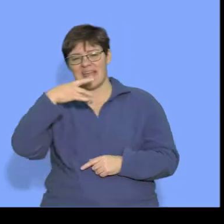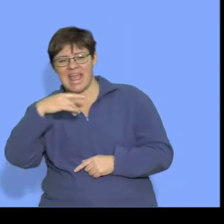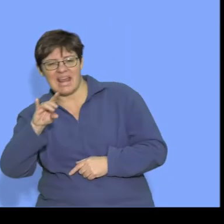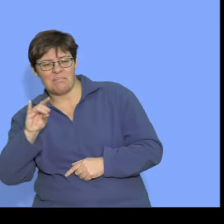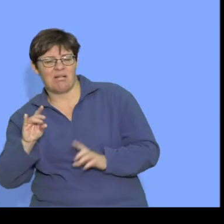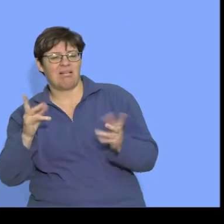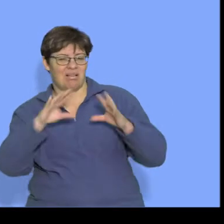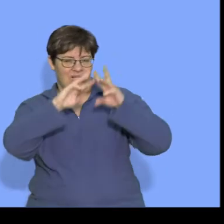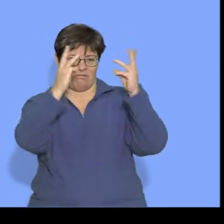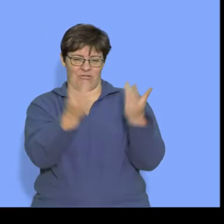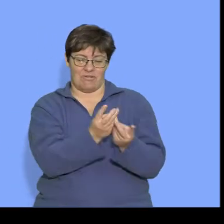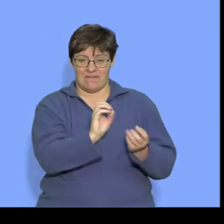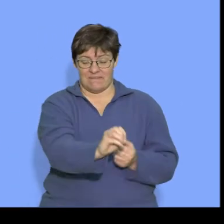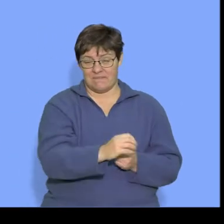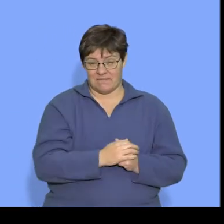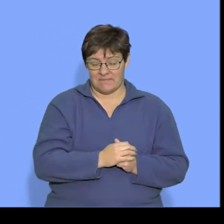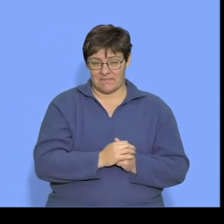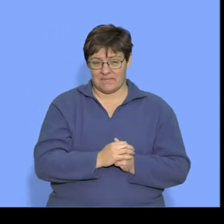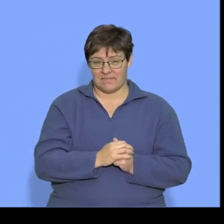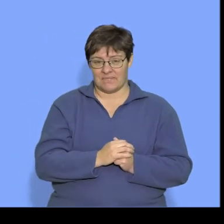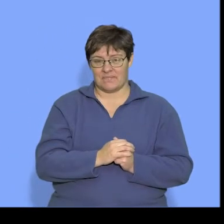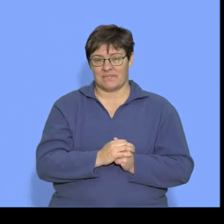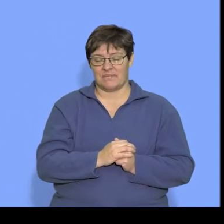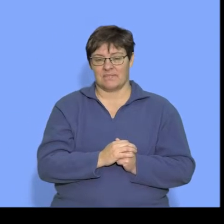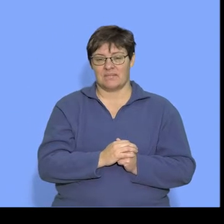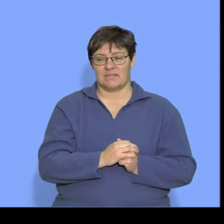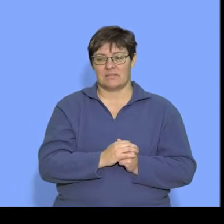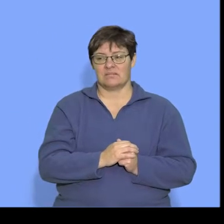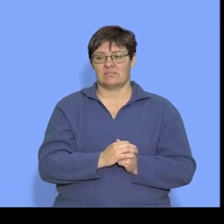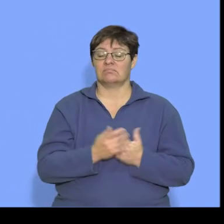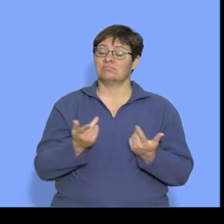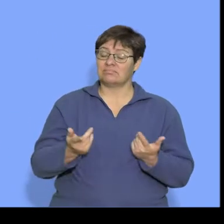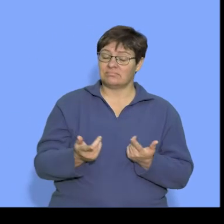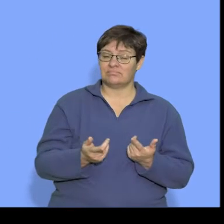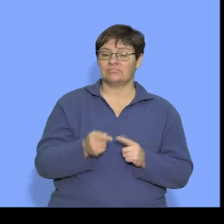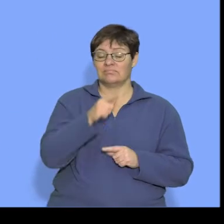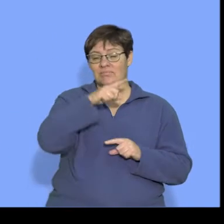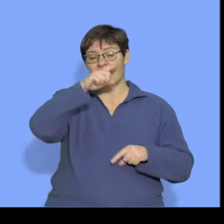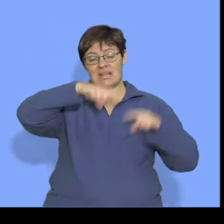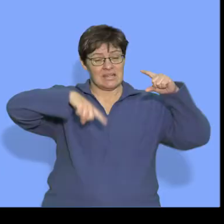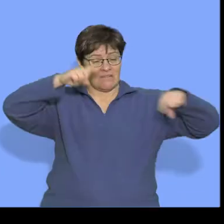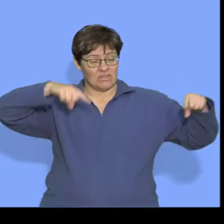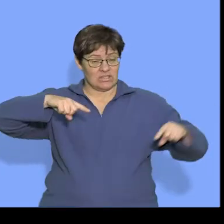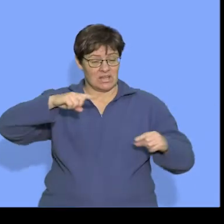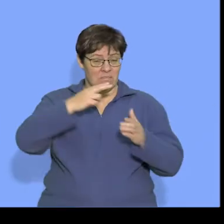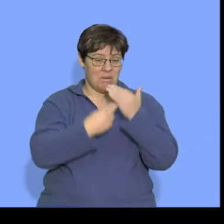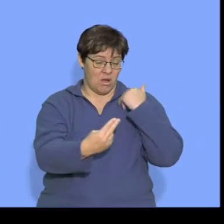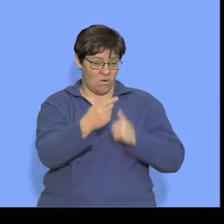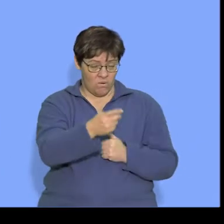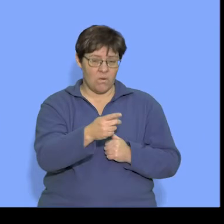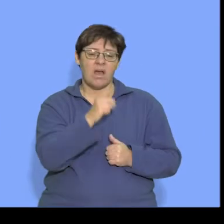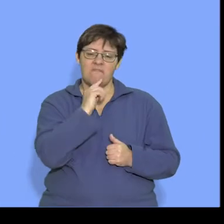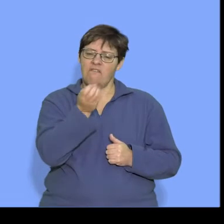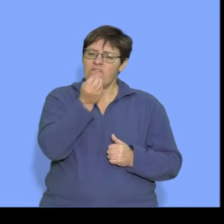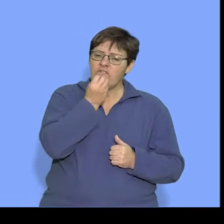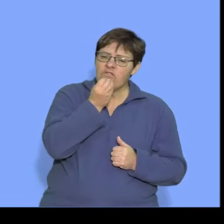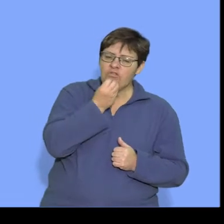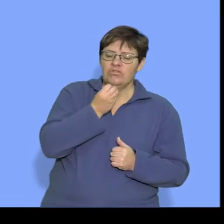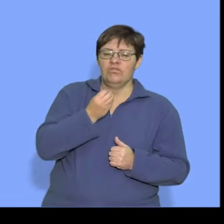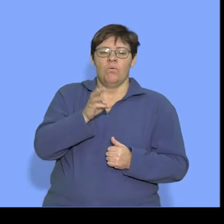species on Earth, and we know that biodiversity ensures that we have food, fresh